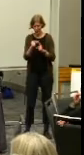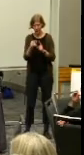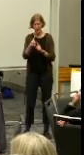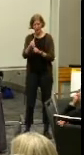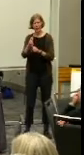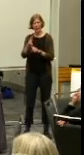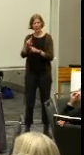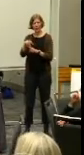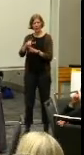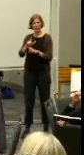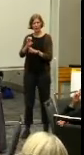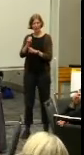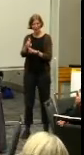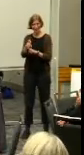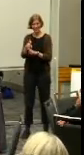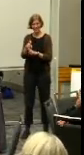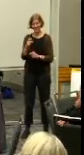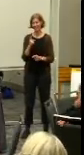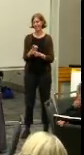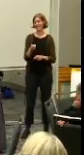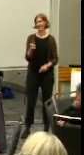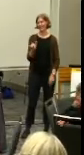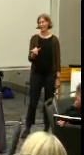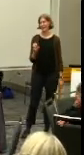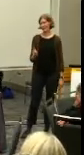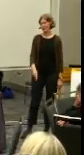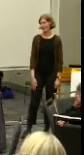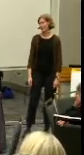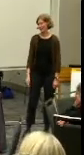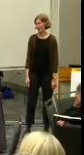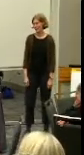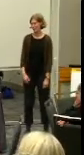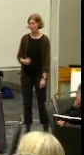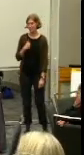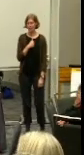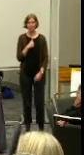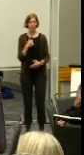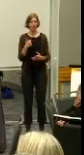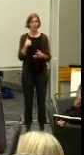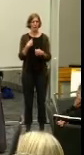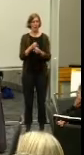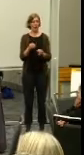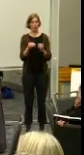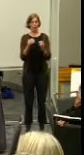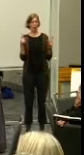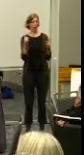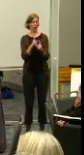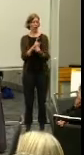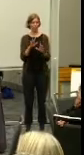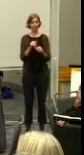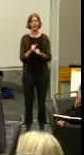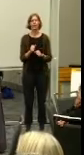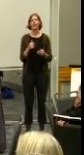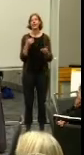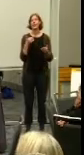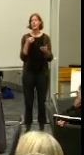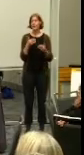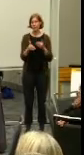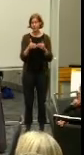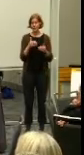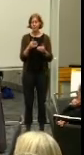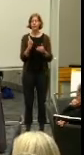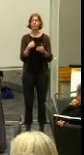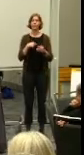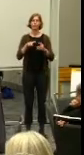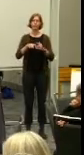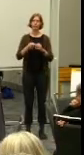you. Thank you. Yeah. I overcomplicate things. So we found this, and we started working on this project